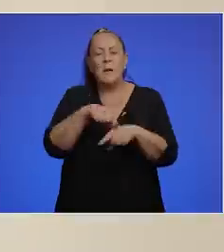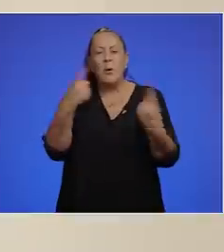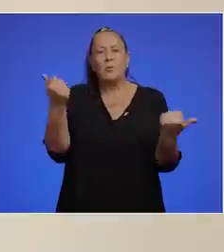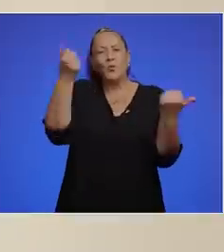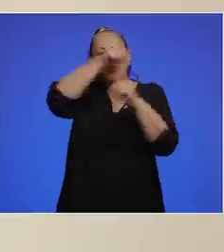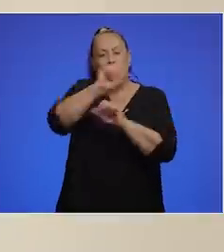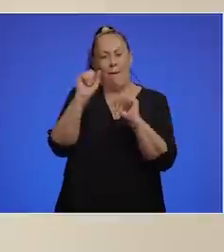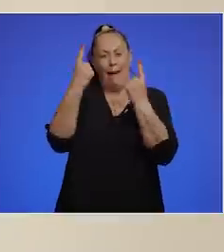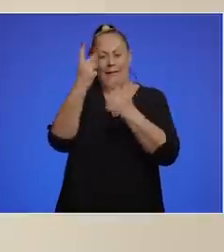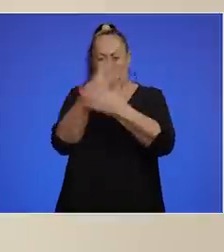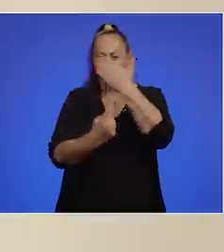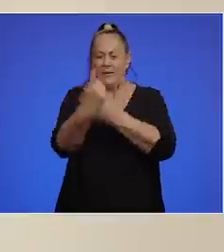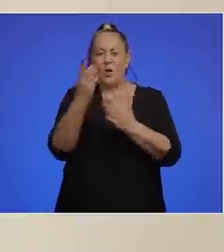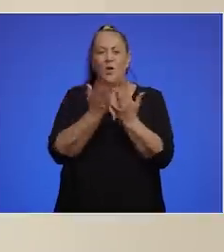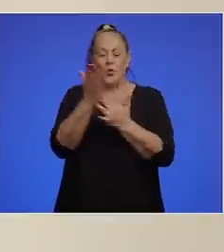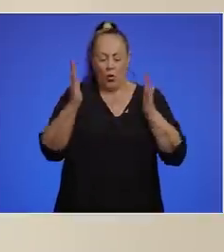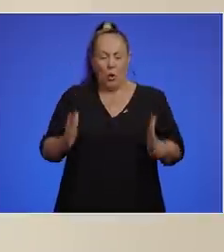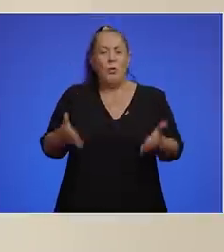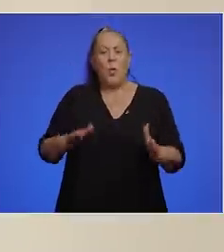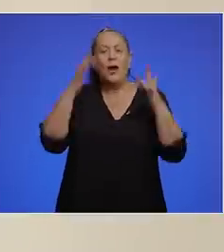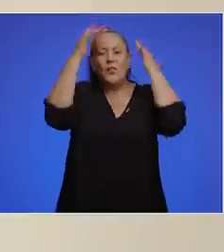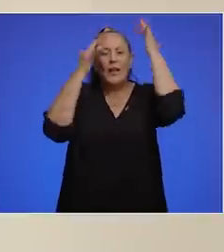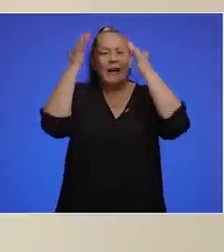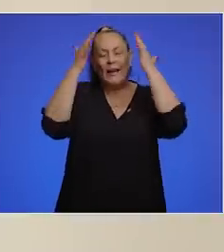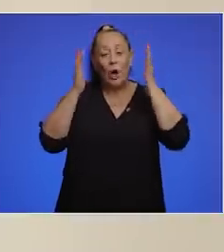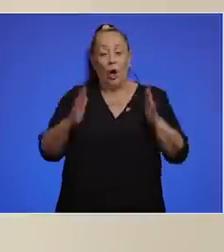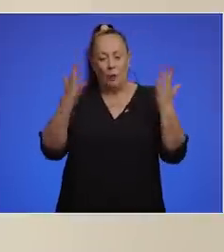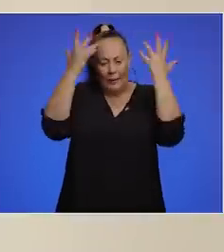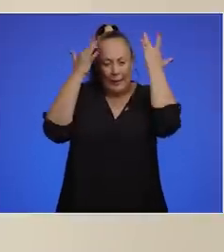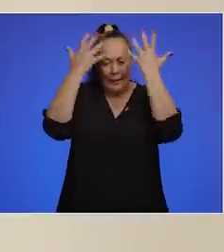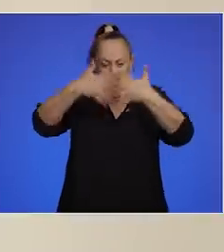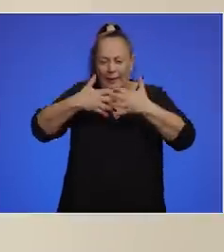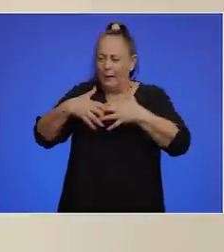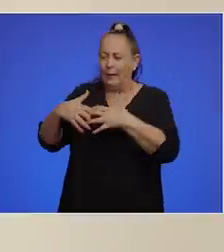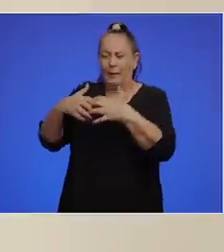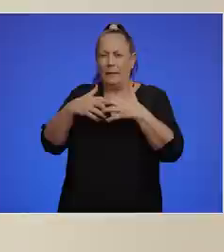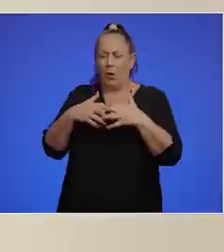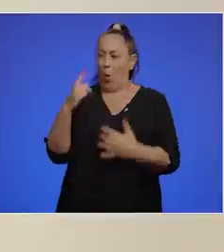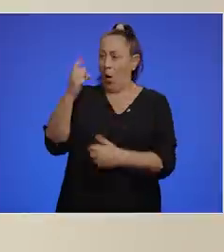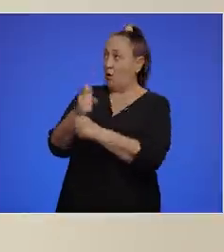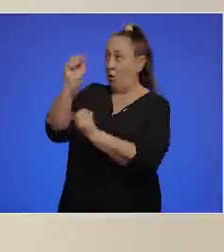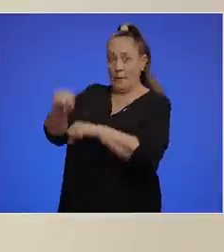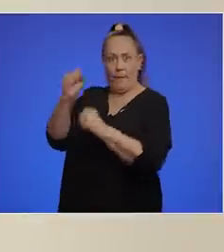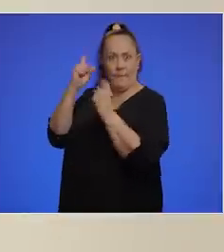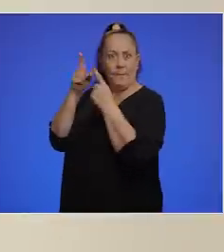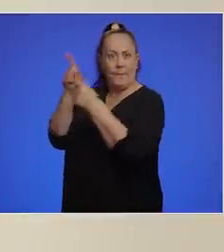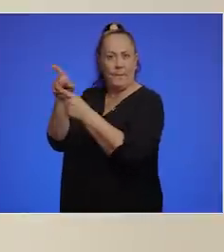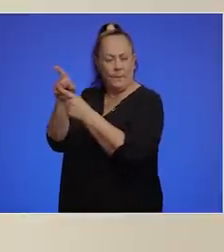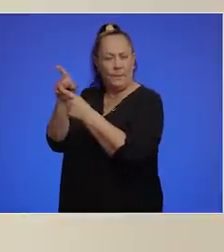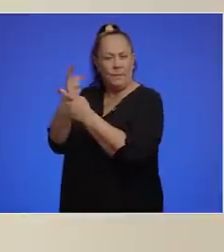impossible to know the trinity By human reason alone Human reason can arrive at the fact that there is One God